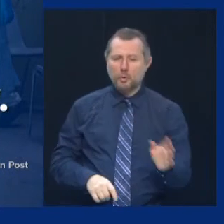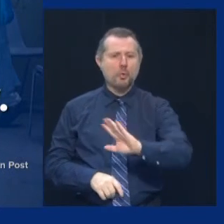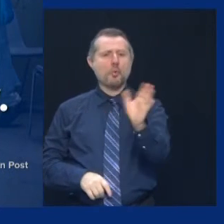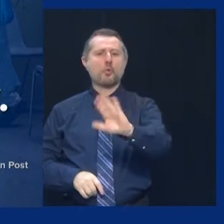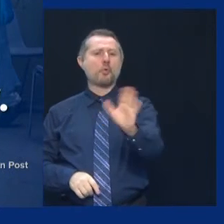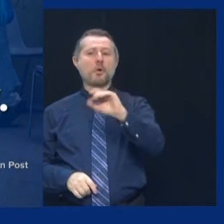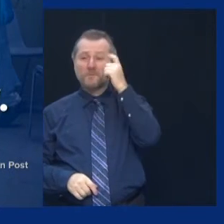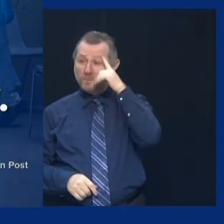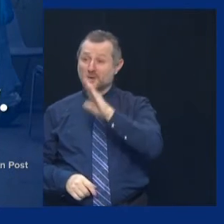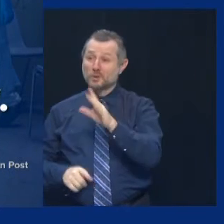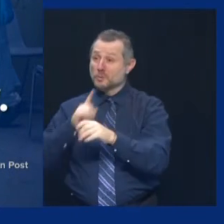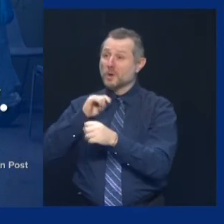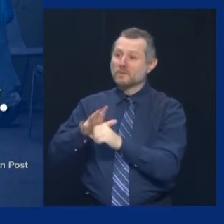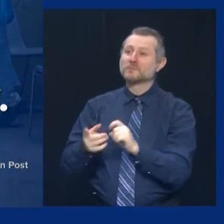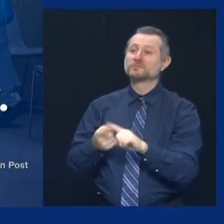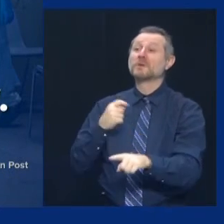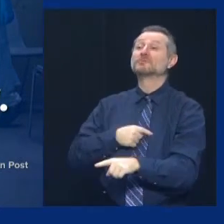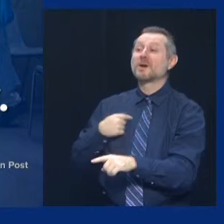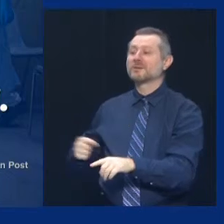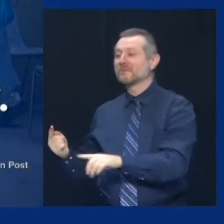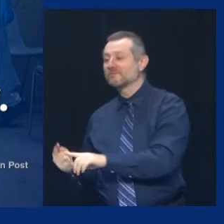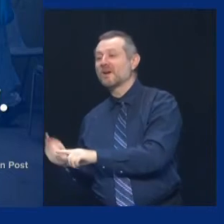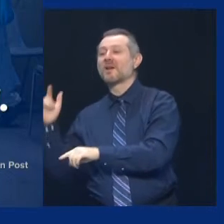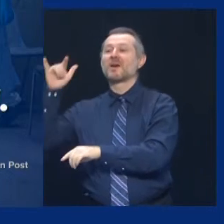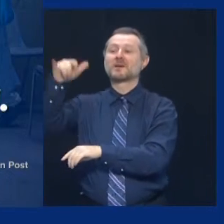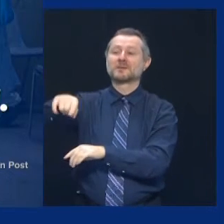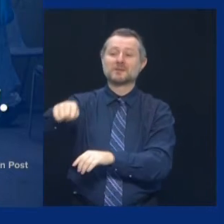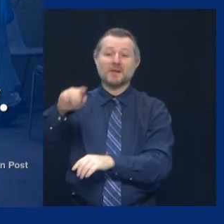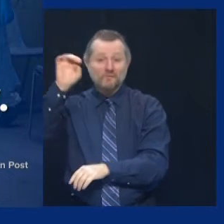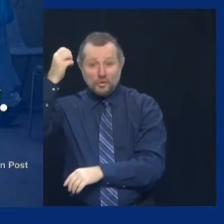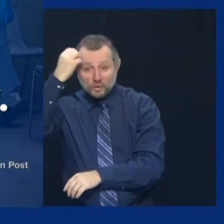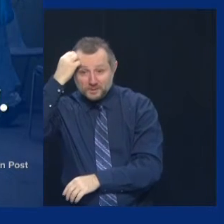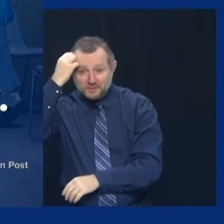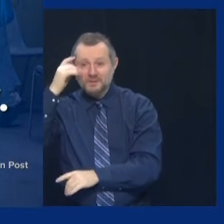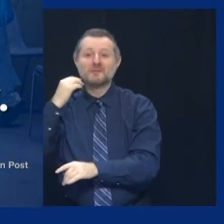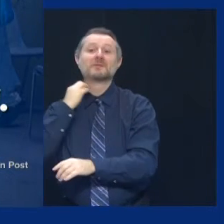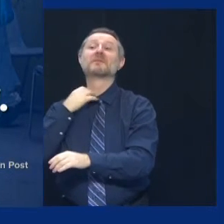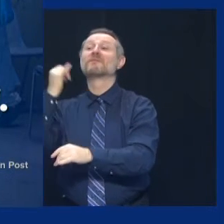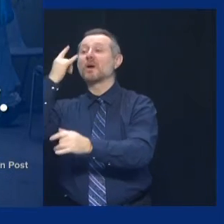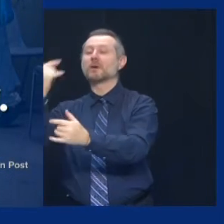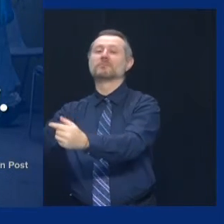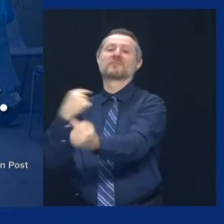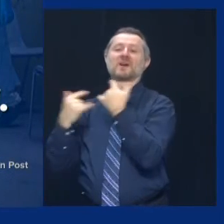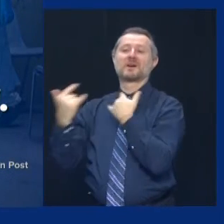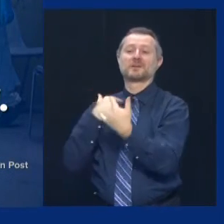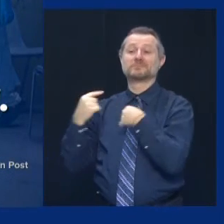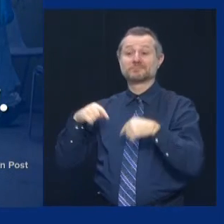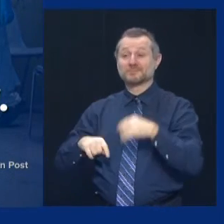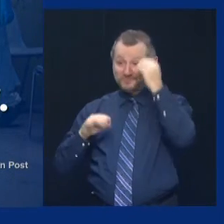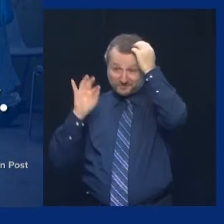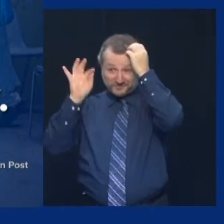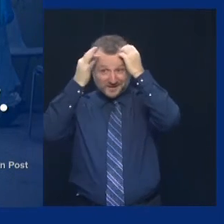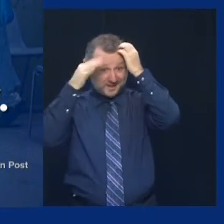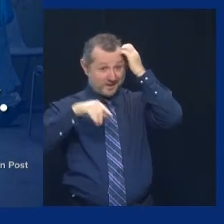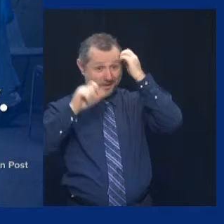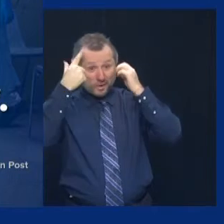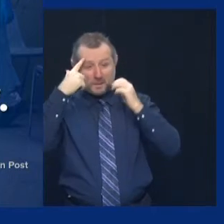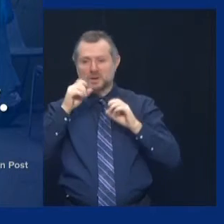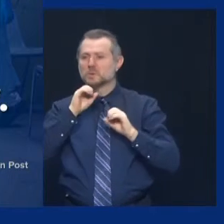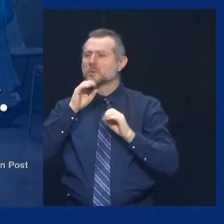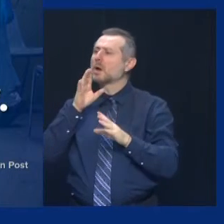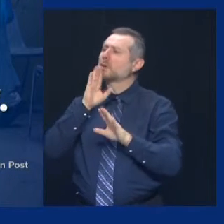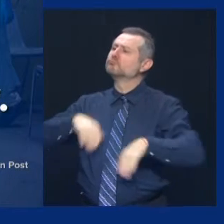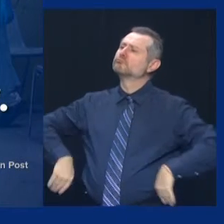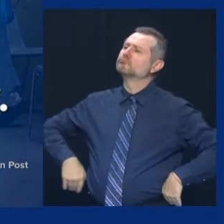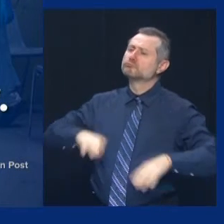to Europe and came here from Europe. And nobody said anything for 2 months in the federal government. And it had